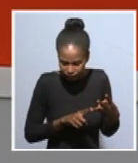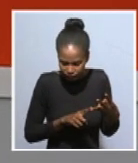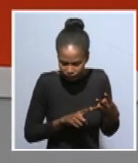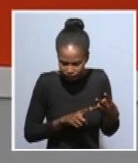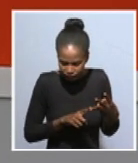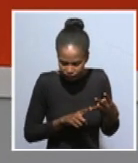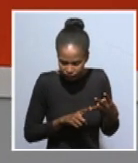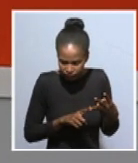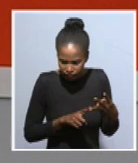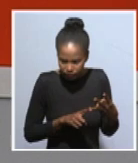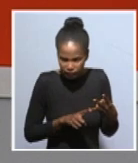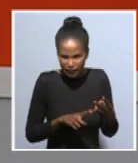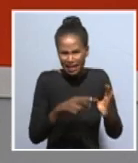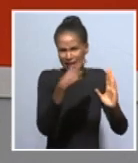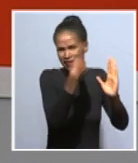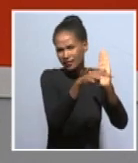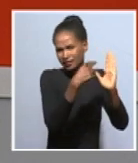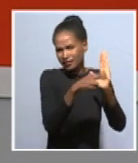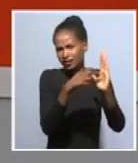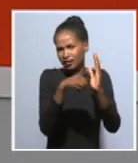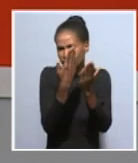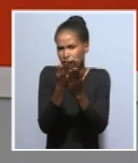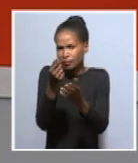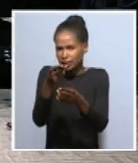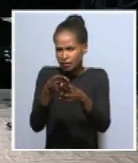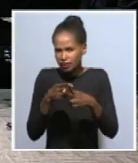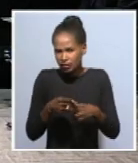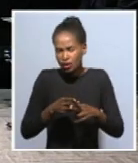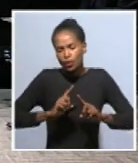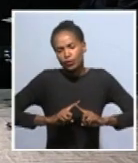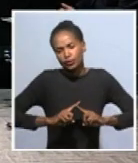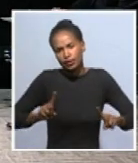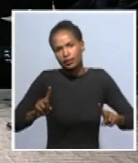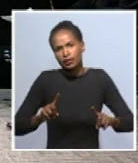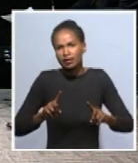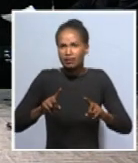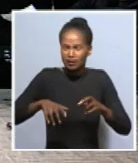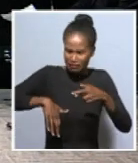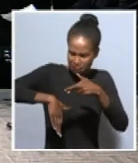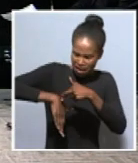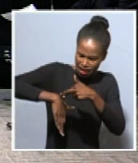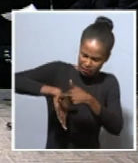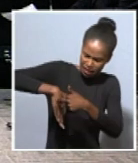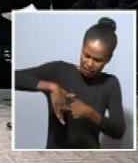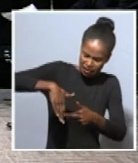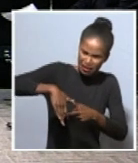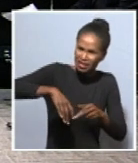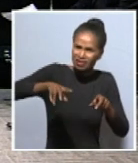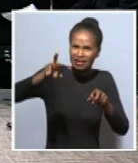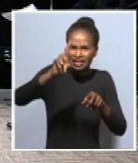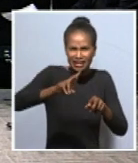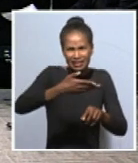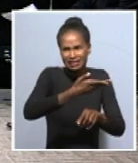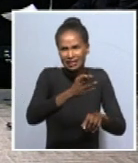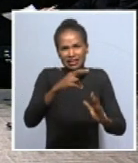the Agribank criteria. Is it different from region to region or are the same? I